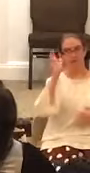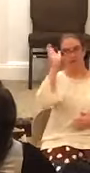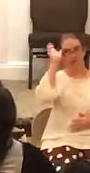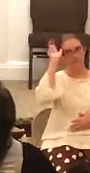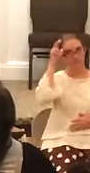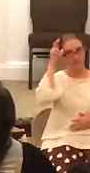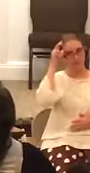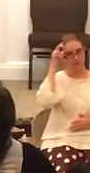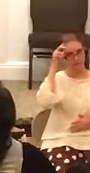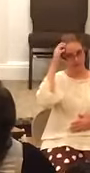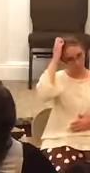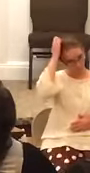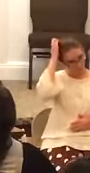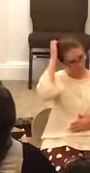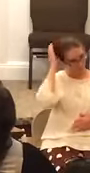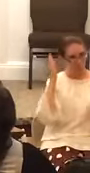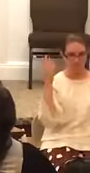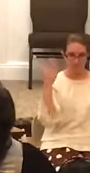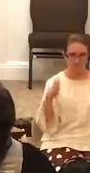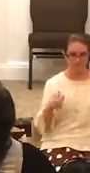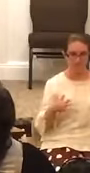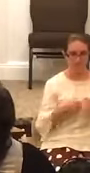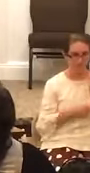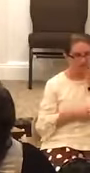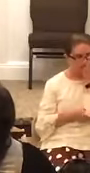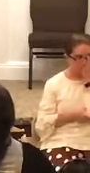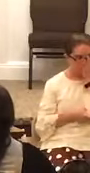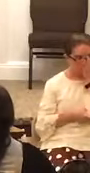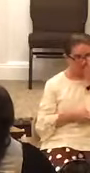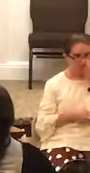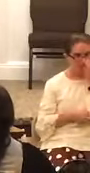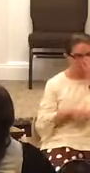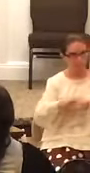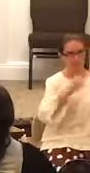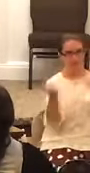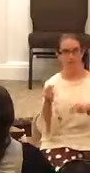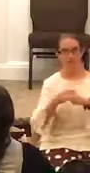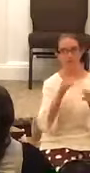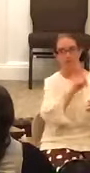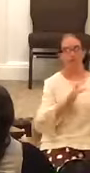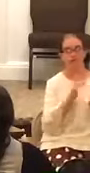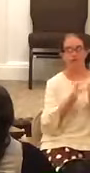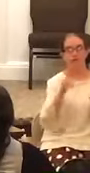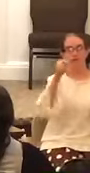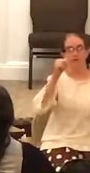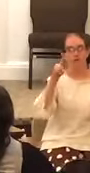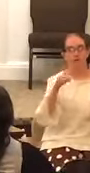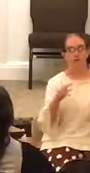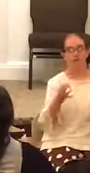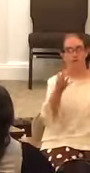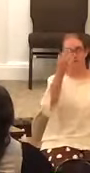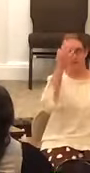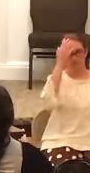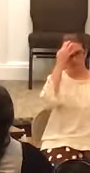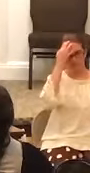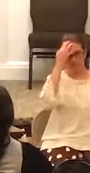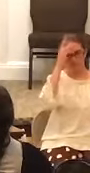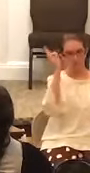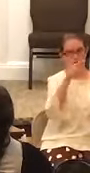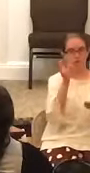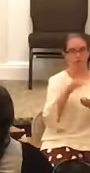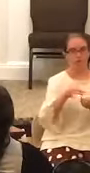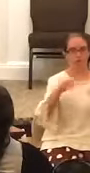himself. Amen. Now, let me get through this. So they were baptized in the name of the Lord Jesus, and when Paul had laid his hands upon them, the